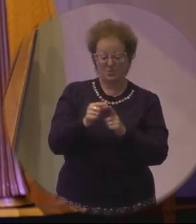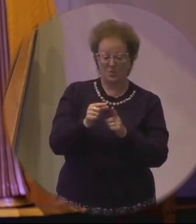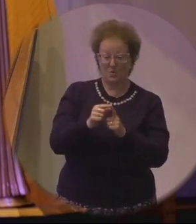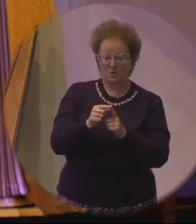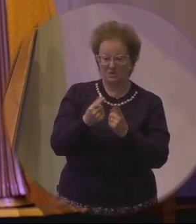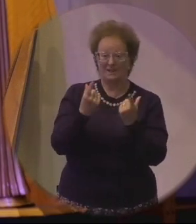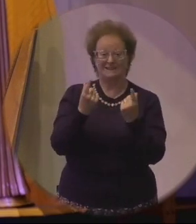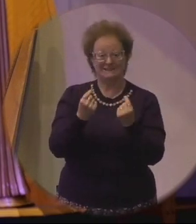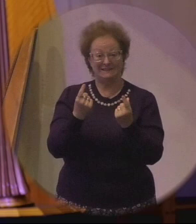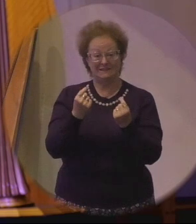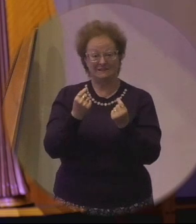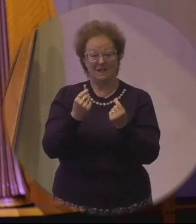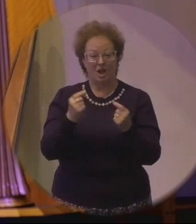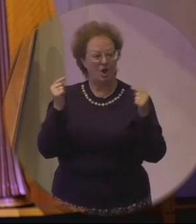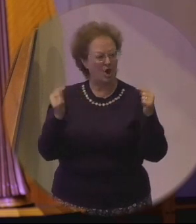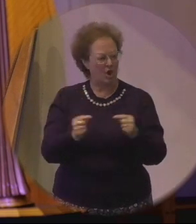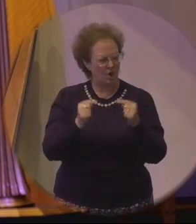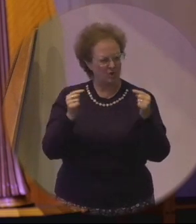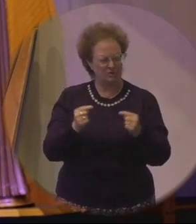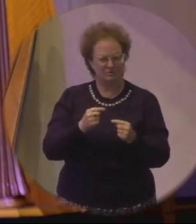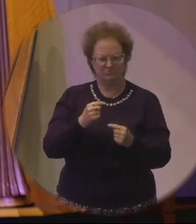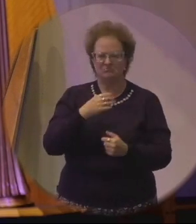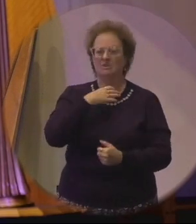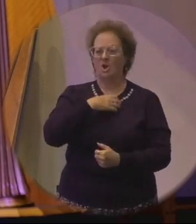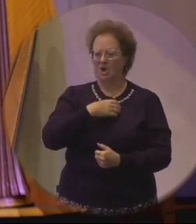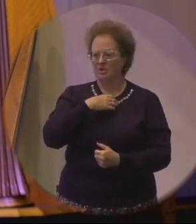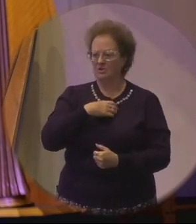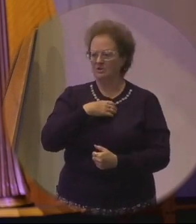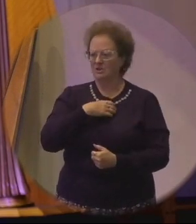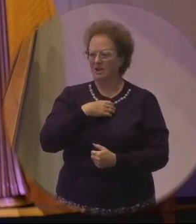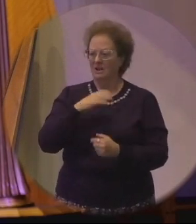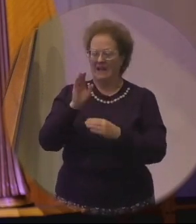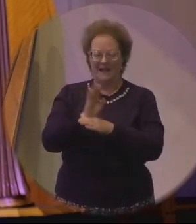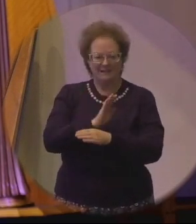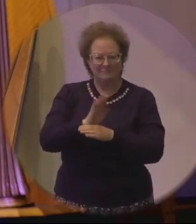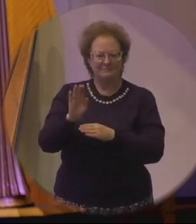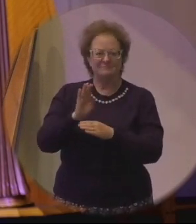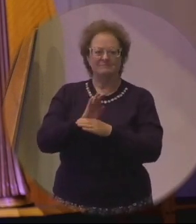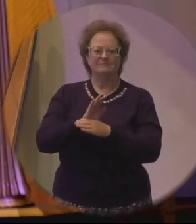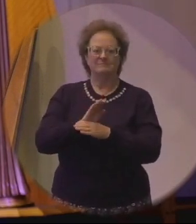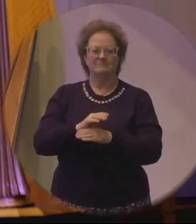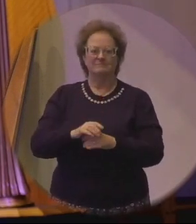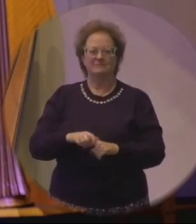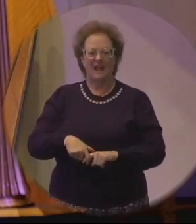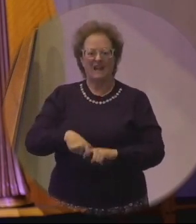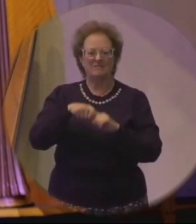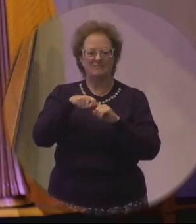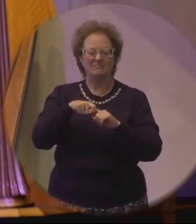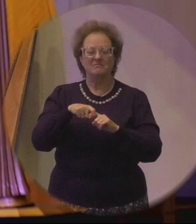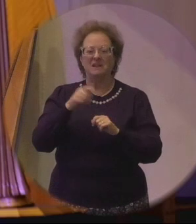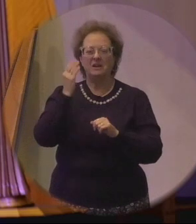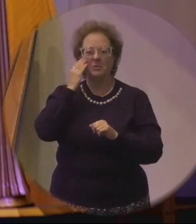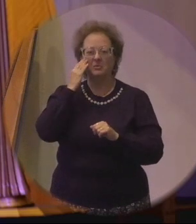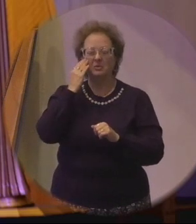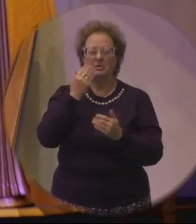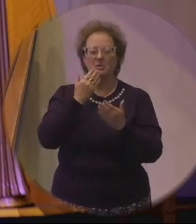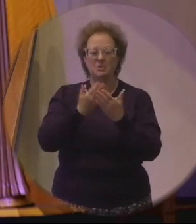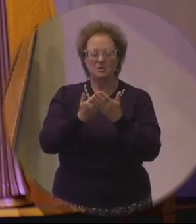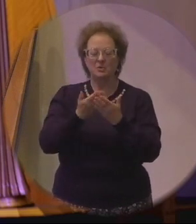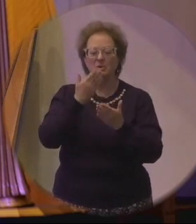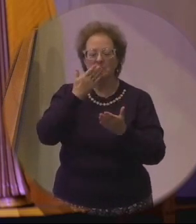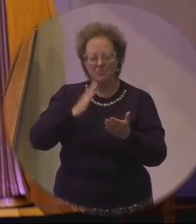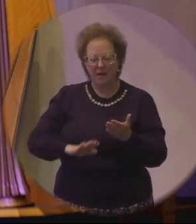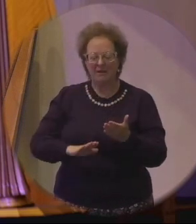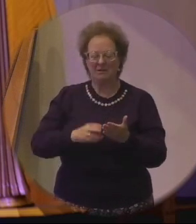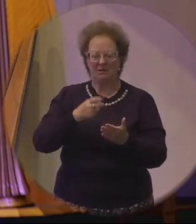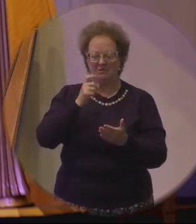deeds. He knows our hurts and our hungers and our habits and our hang-ups. He knows everything, the good, the bad, and